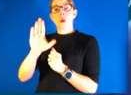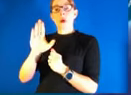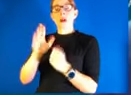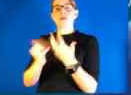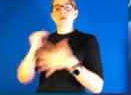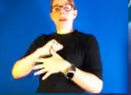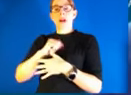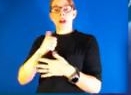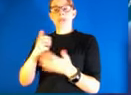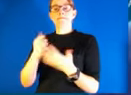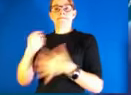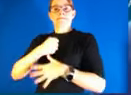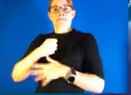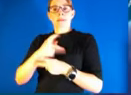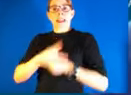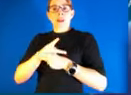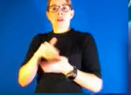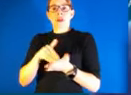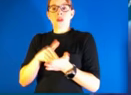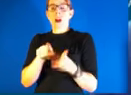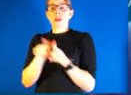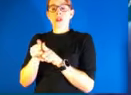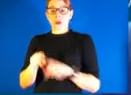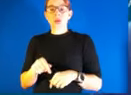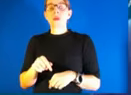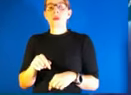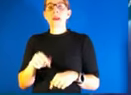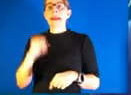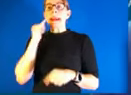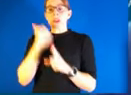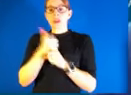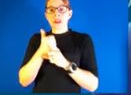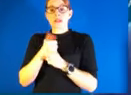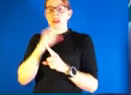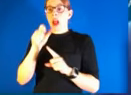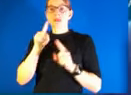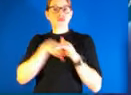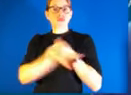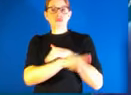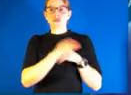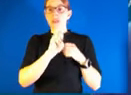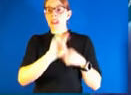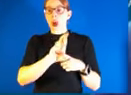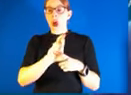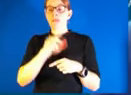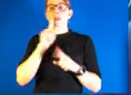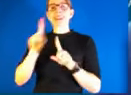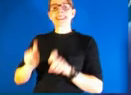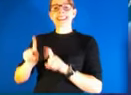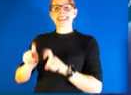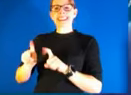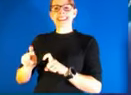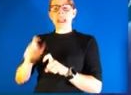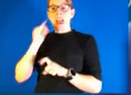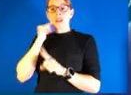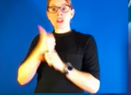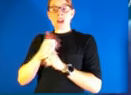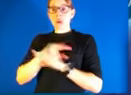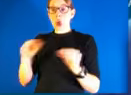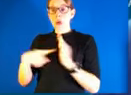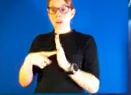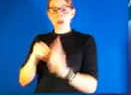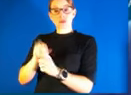utilize urgent cares. Also, if you don't go to the emergency department just for testing. If you're asymptomatic or get